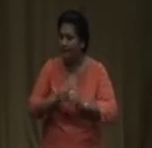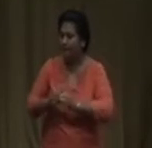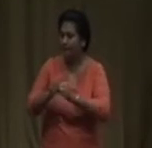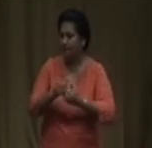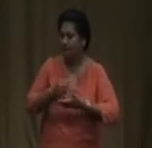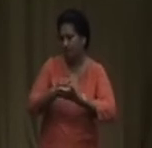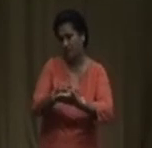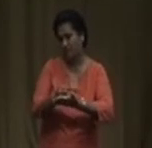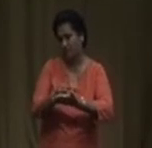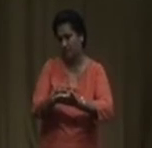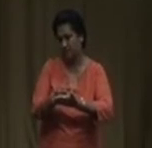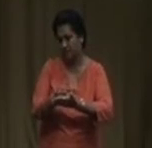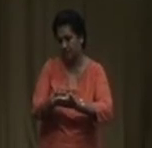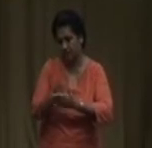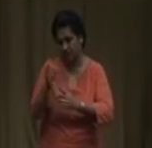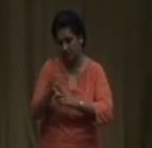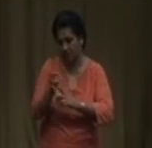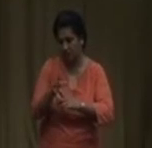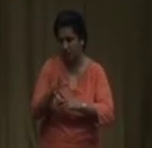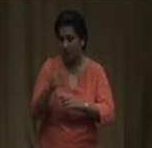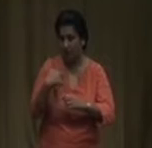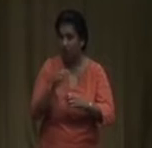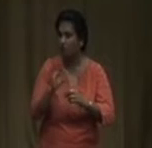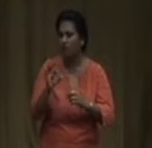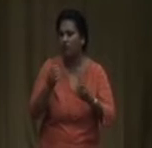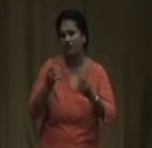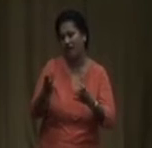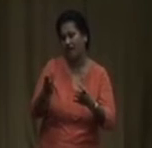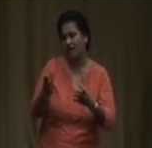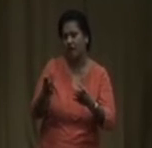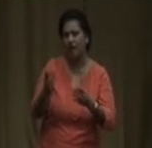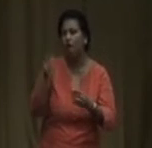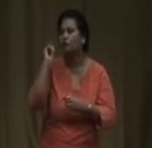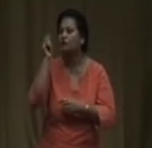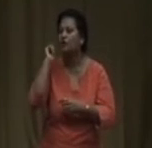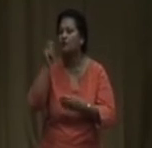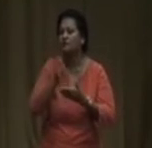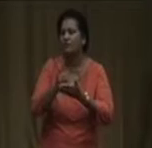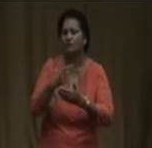open models that we use, because we do not provide tutorial support because we can't afford it.